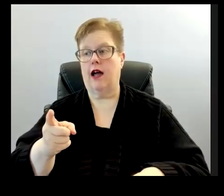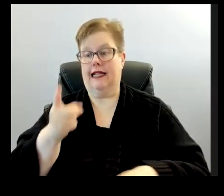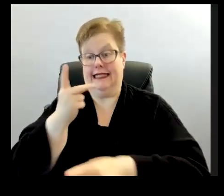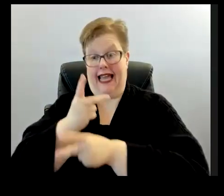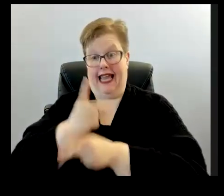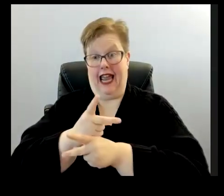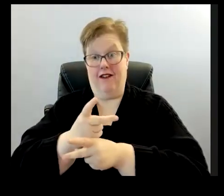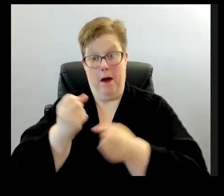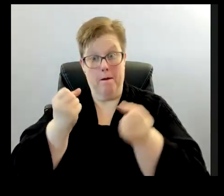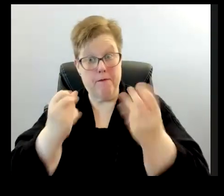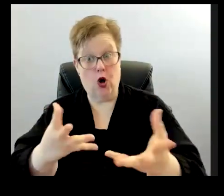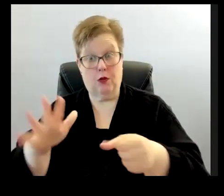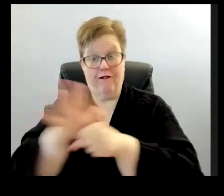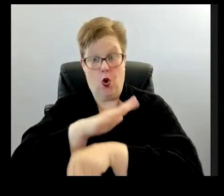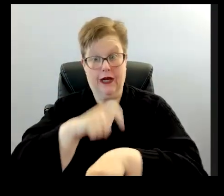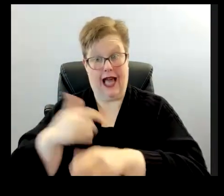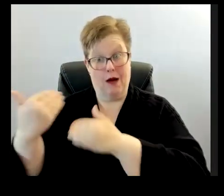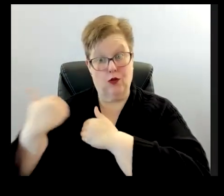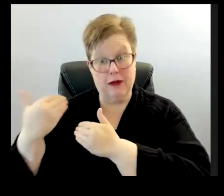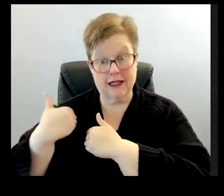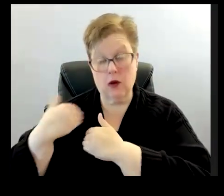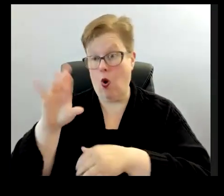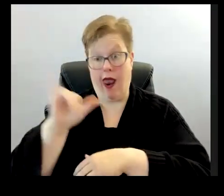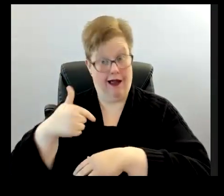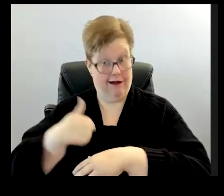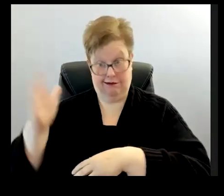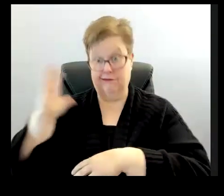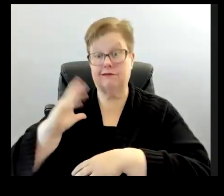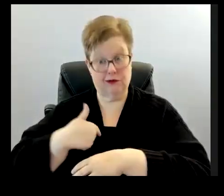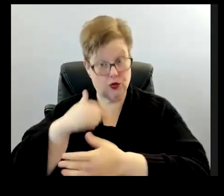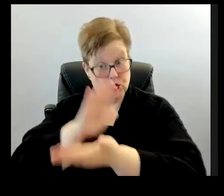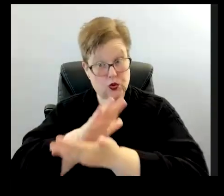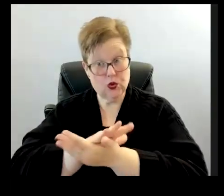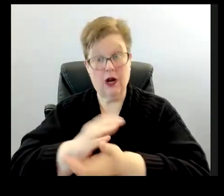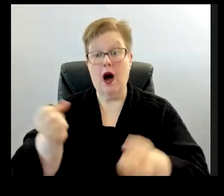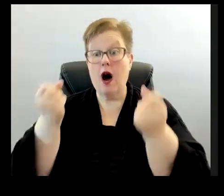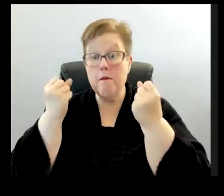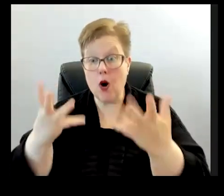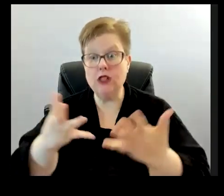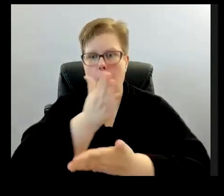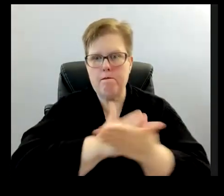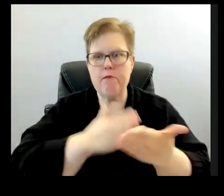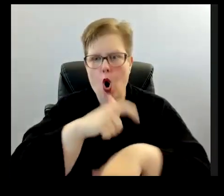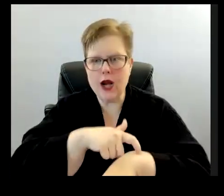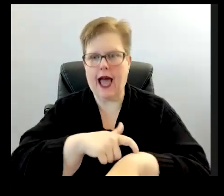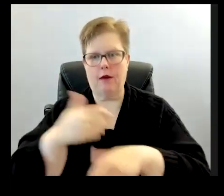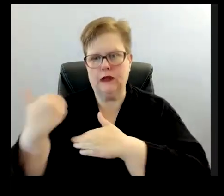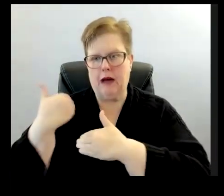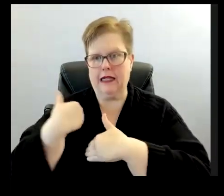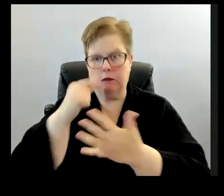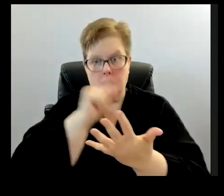full-time responsibilities, or even just like I was when I was going to school, multiple part-time